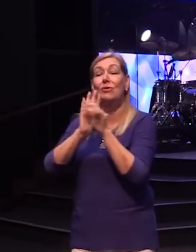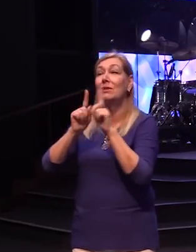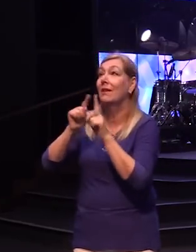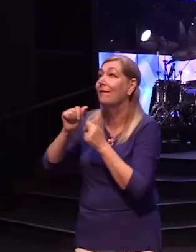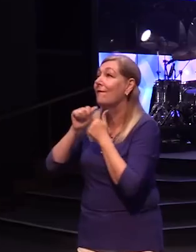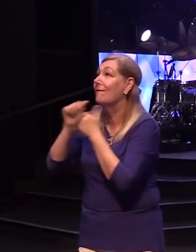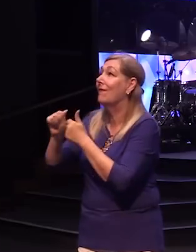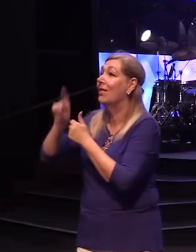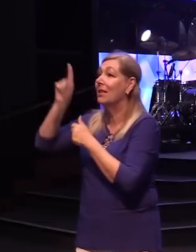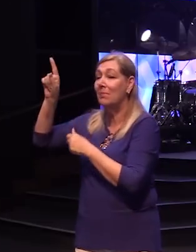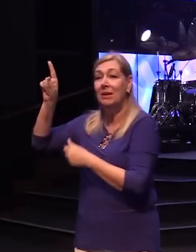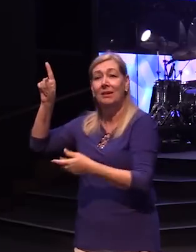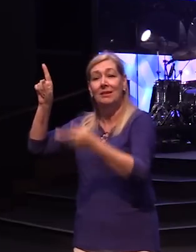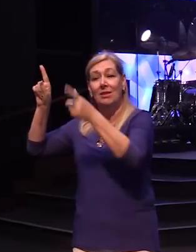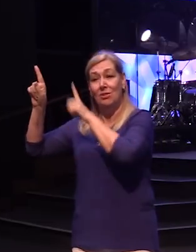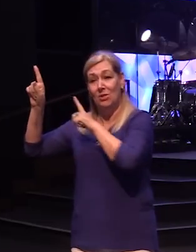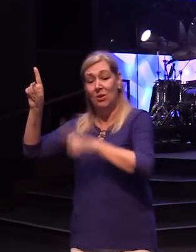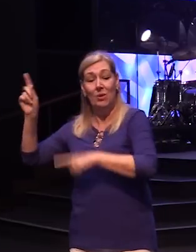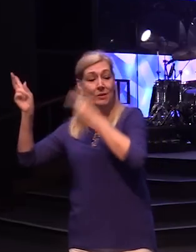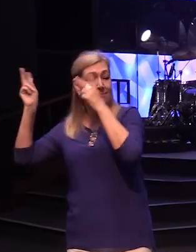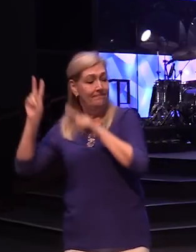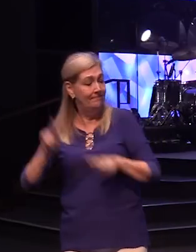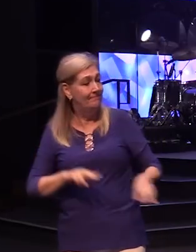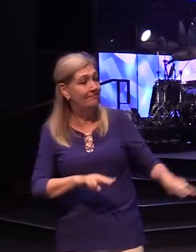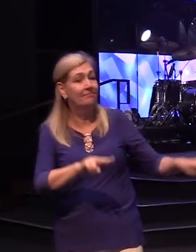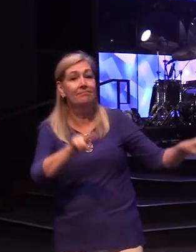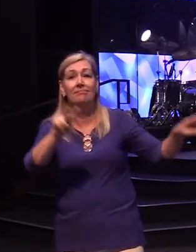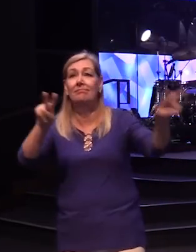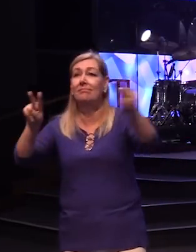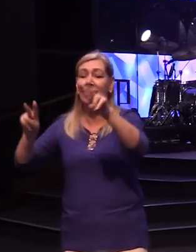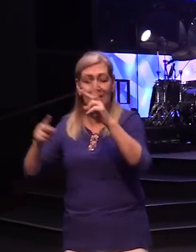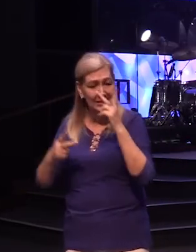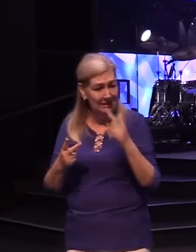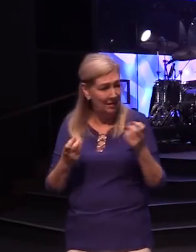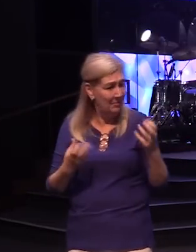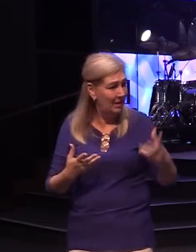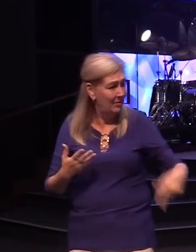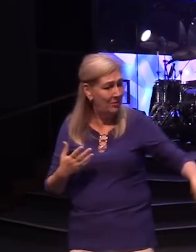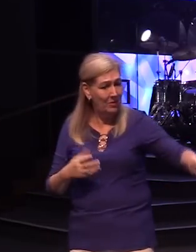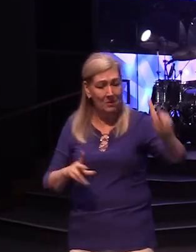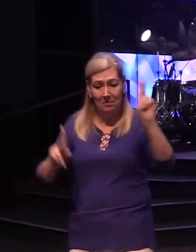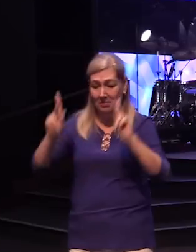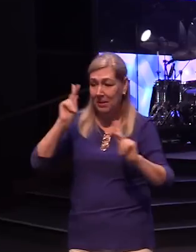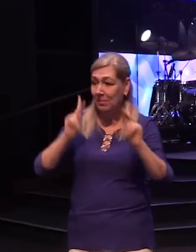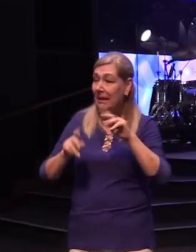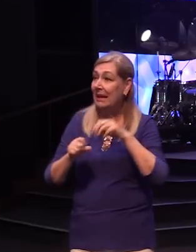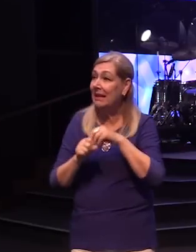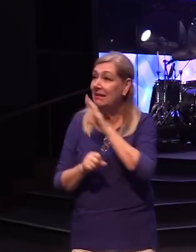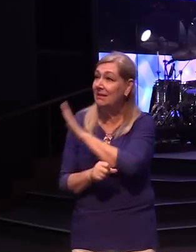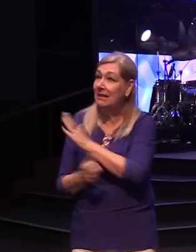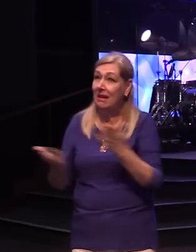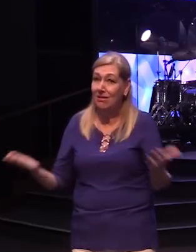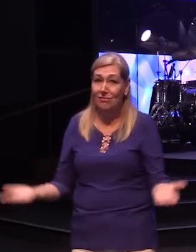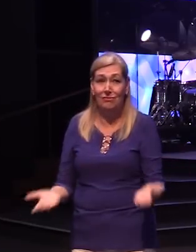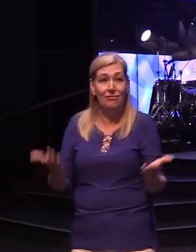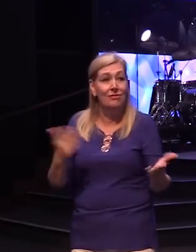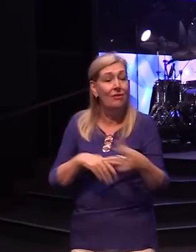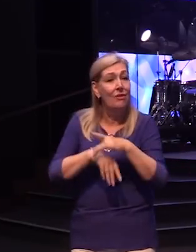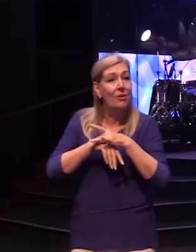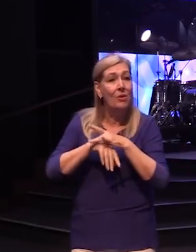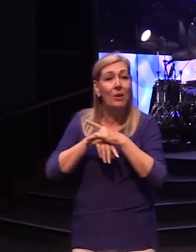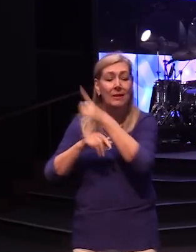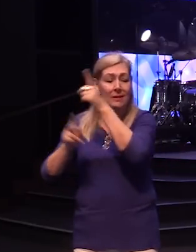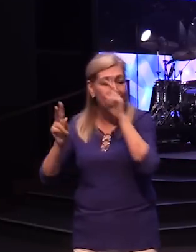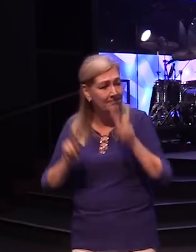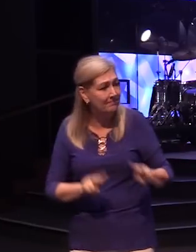The Lord looketh from heaven, and he beholdeth all the sons of men. From the place of his habitation, he